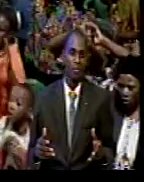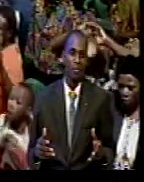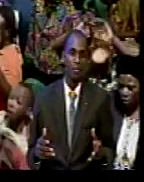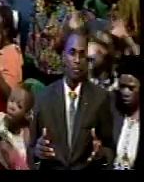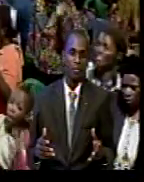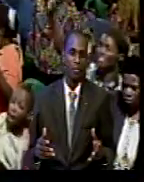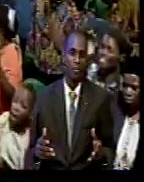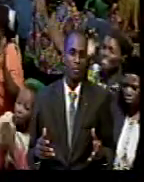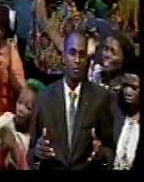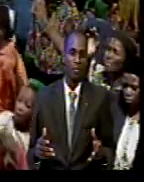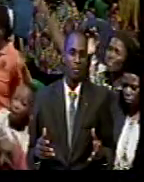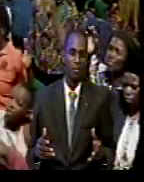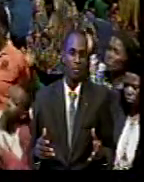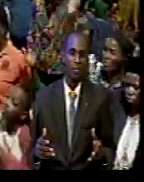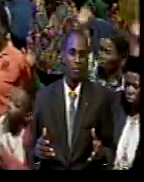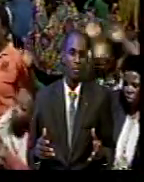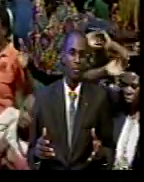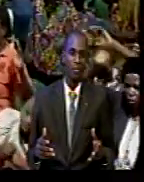cancer,